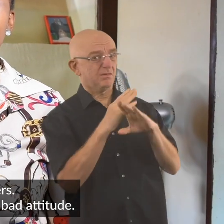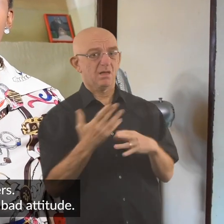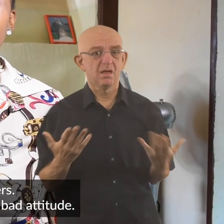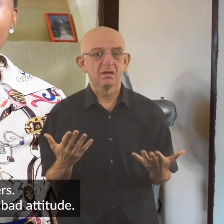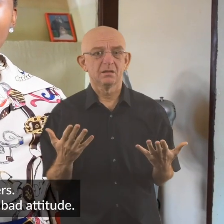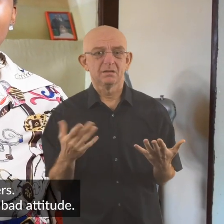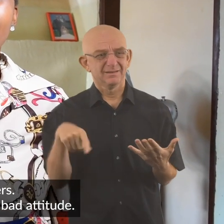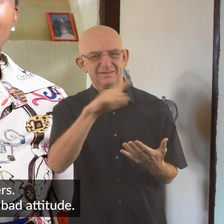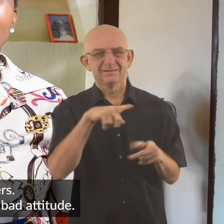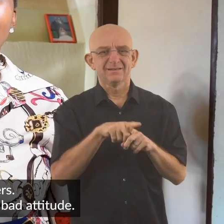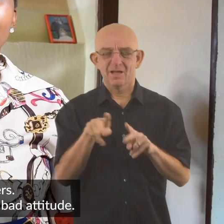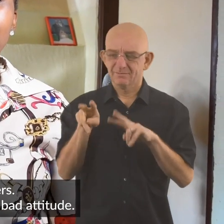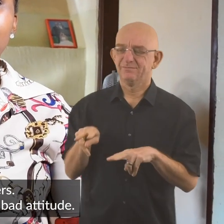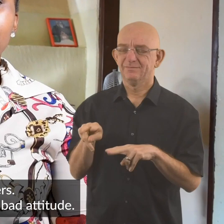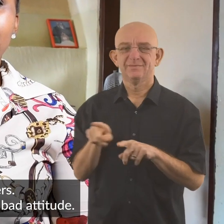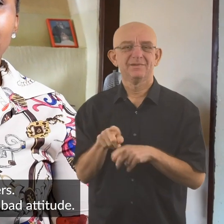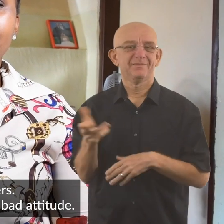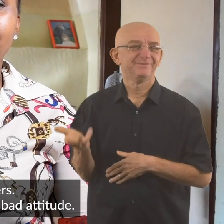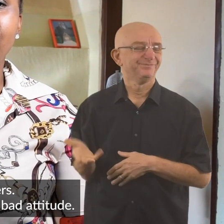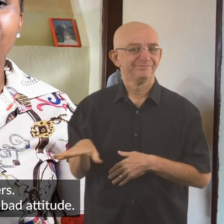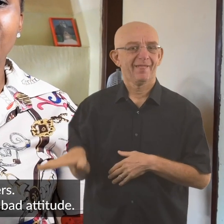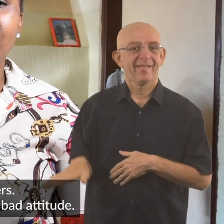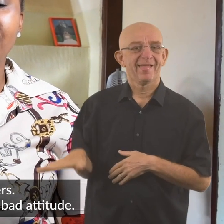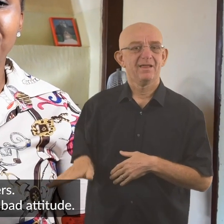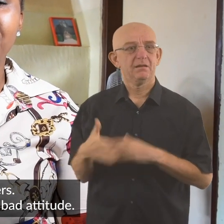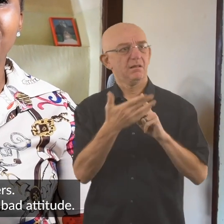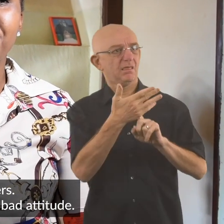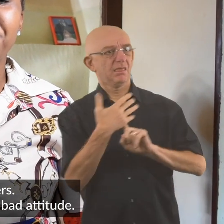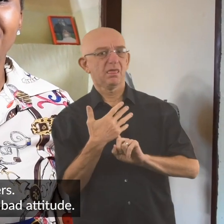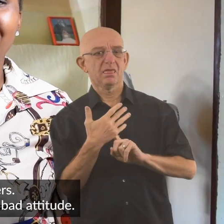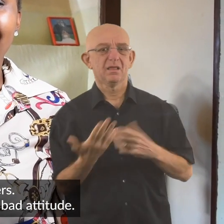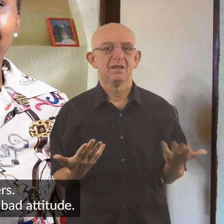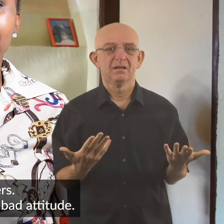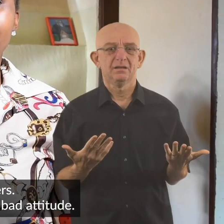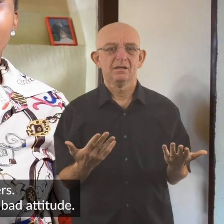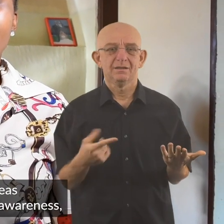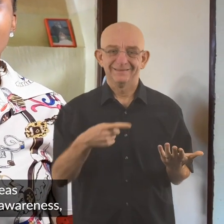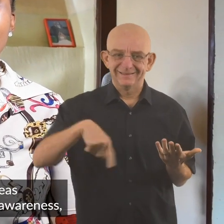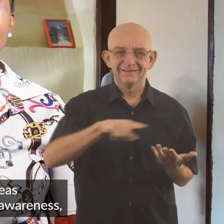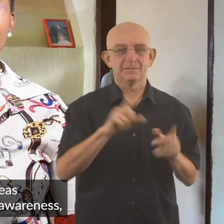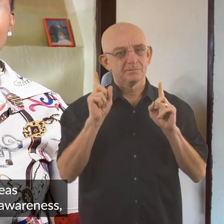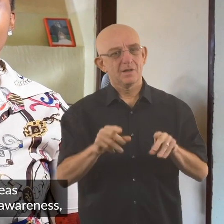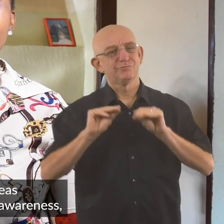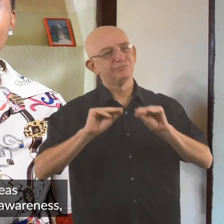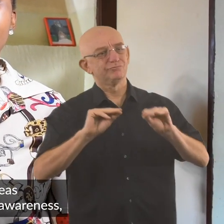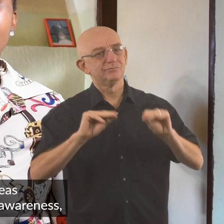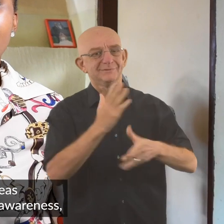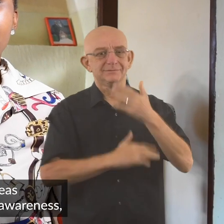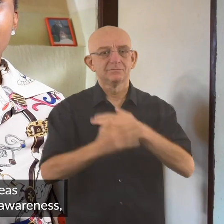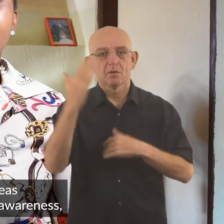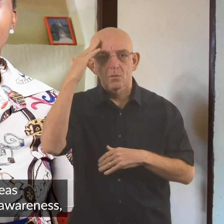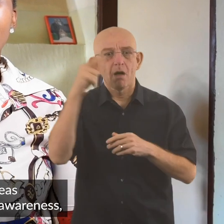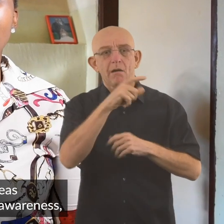find barriers. Some people give us a very bad attitude. I think in